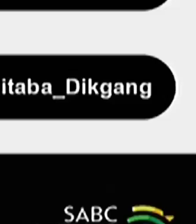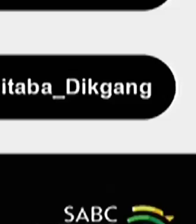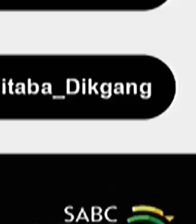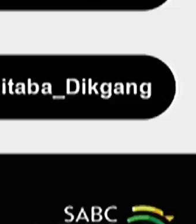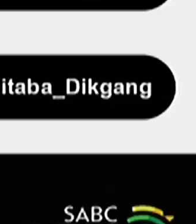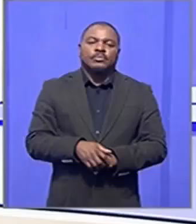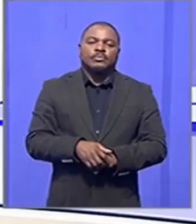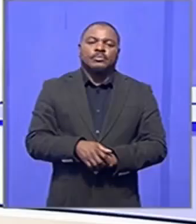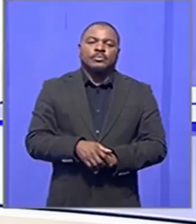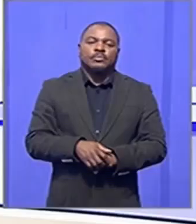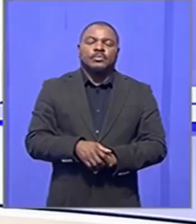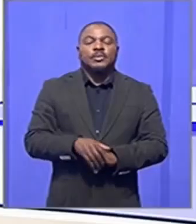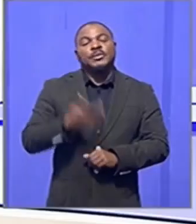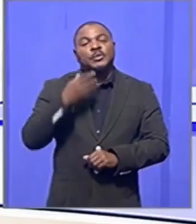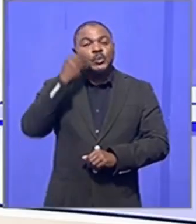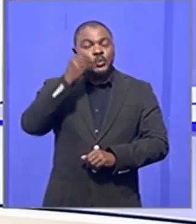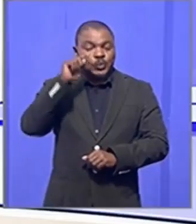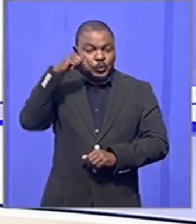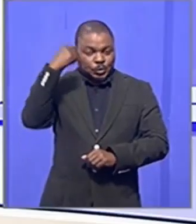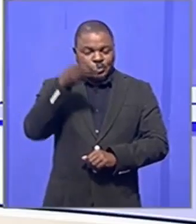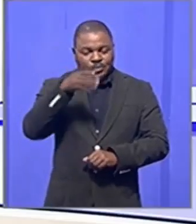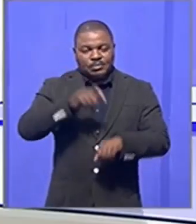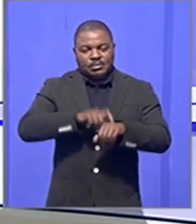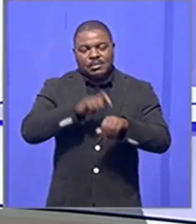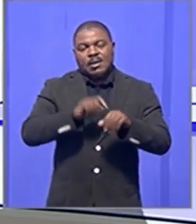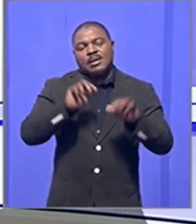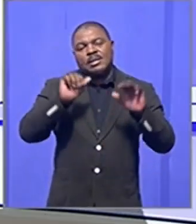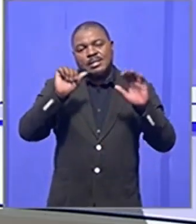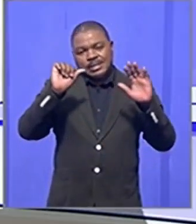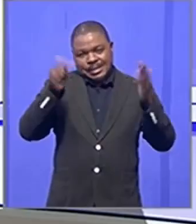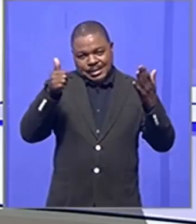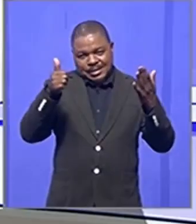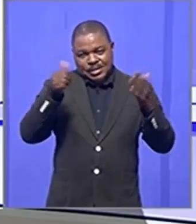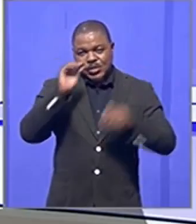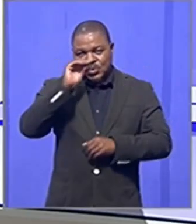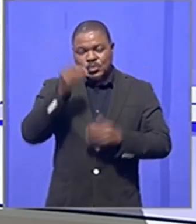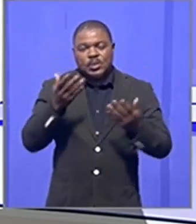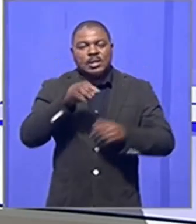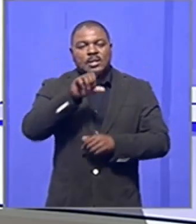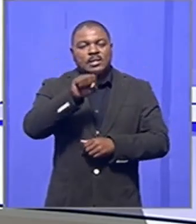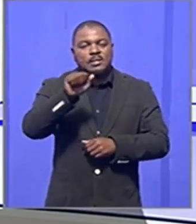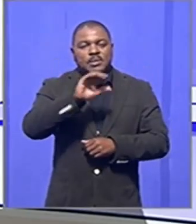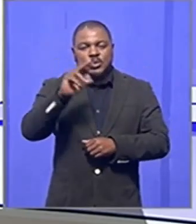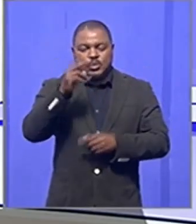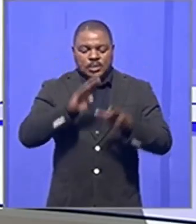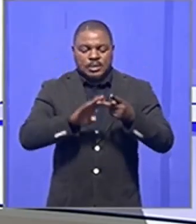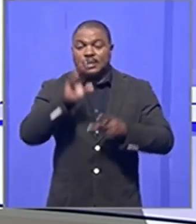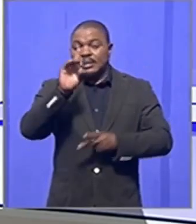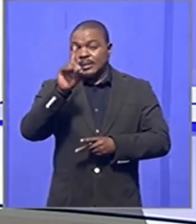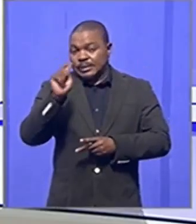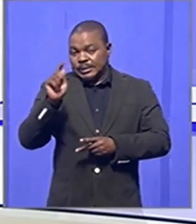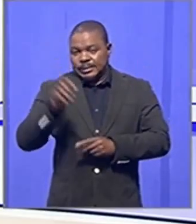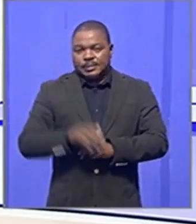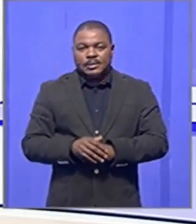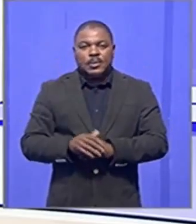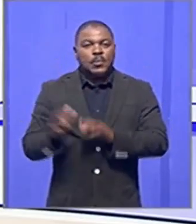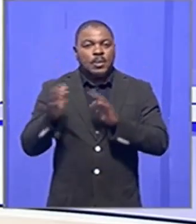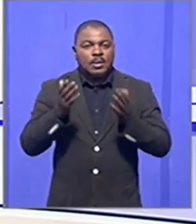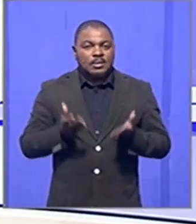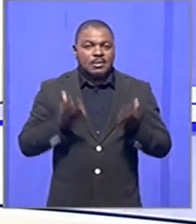tša Sesotho ba tla lesolola tšona go sasa ka iri ya boselela mo go SABC 2 le go DTT. Go latela kakanyo ya maemo